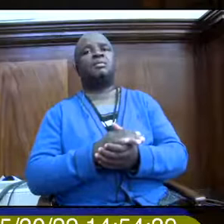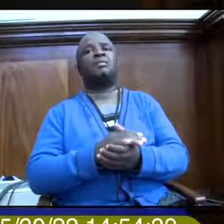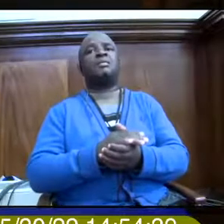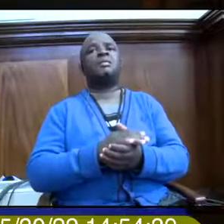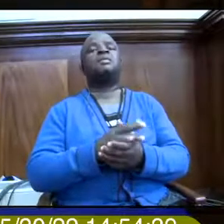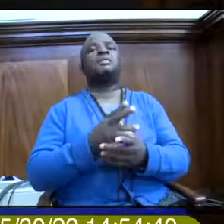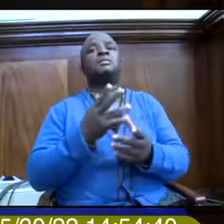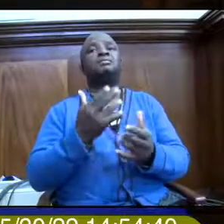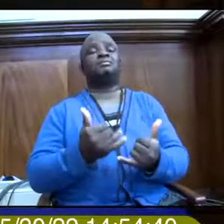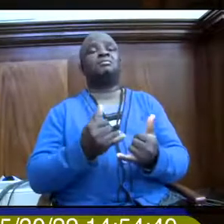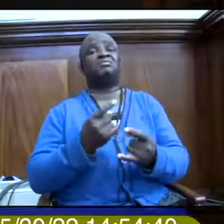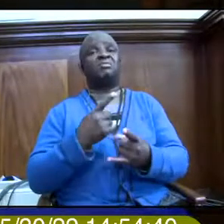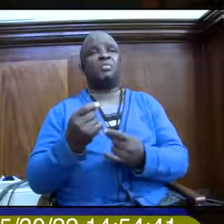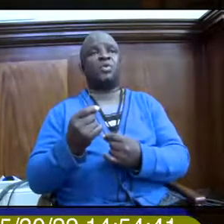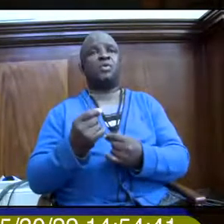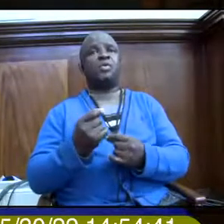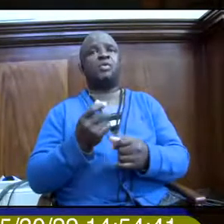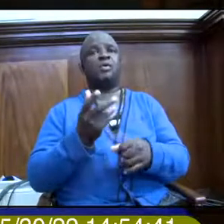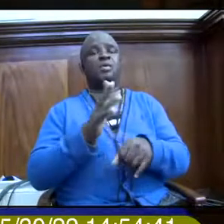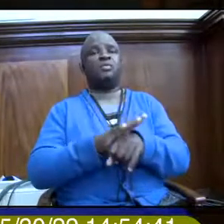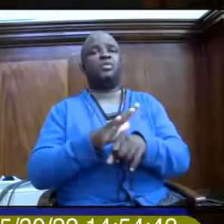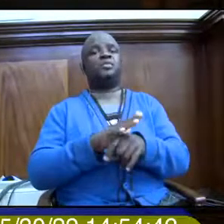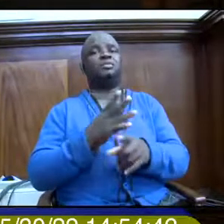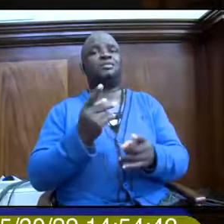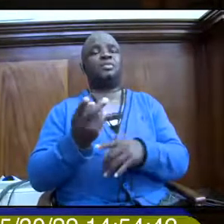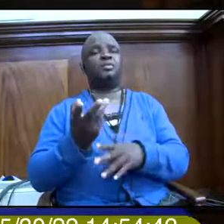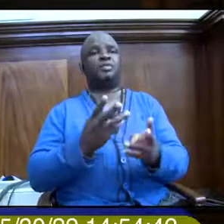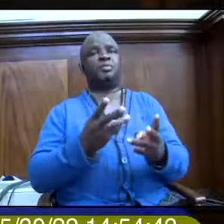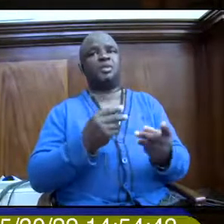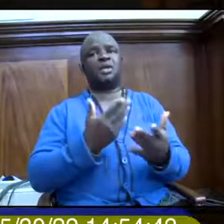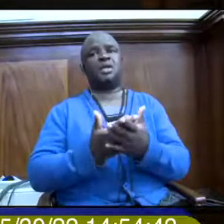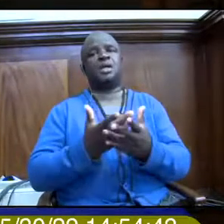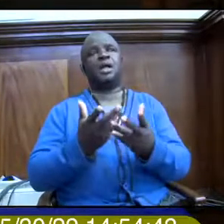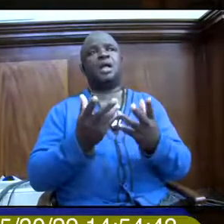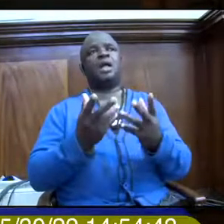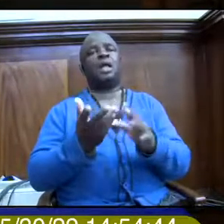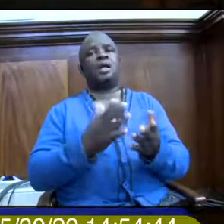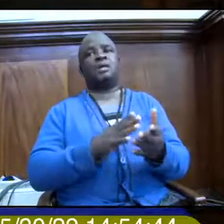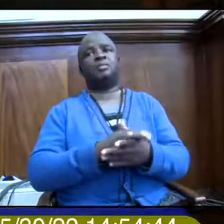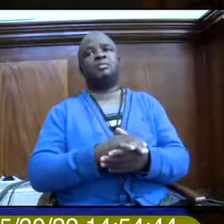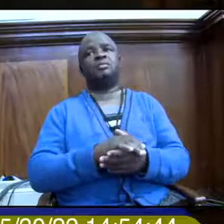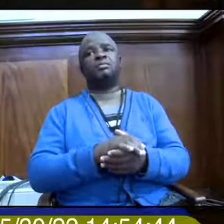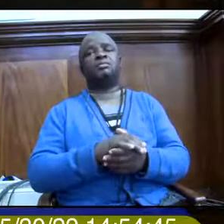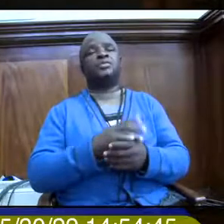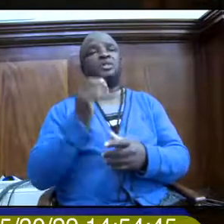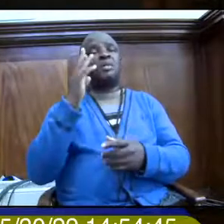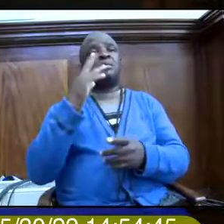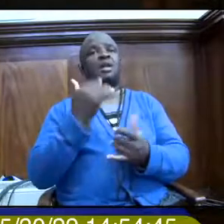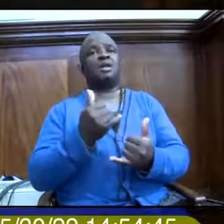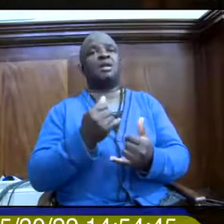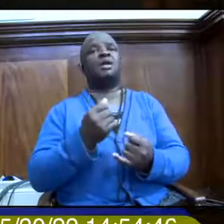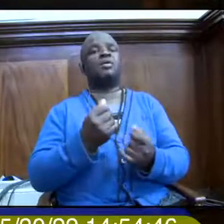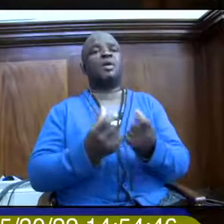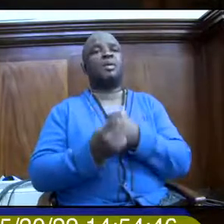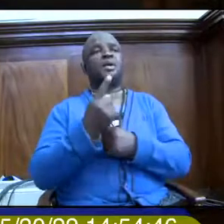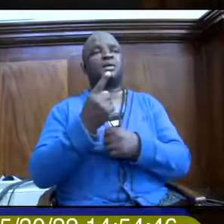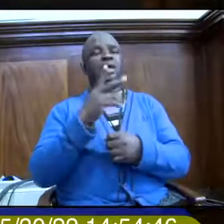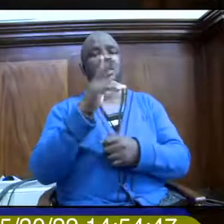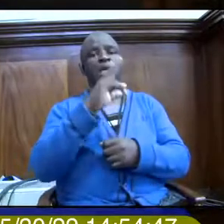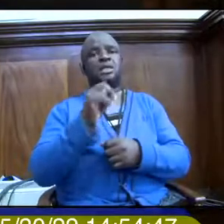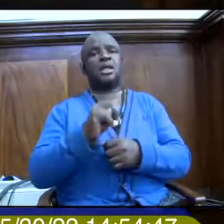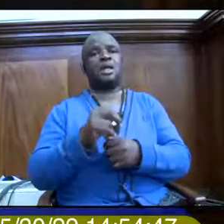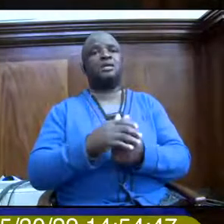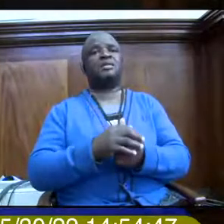that further threaten livelihood we all remember currently what is happening in quesadilla